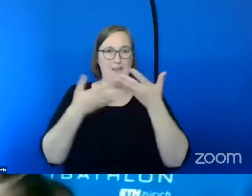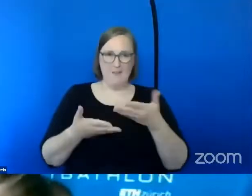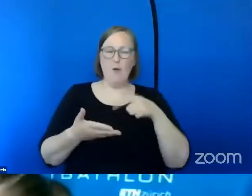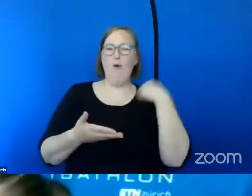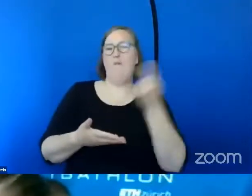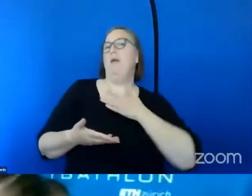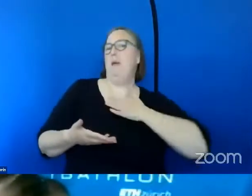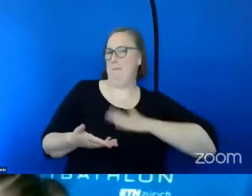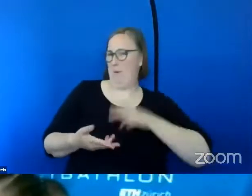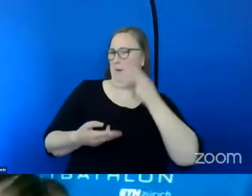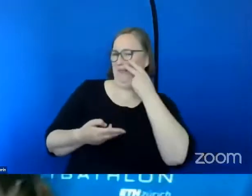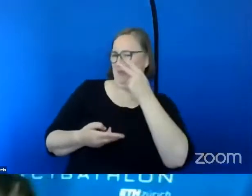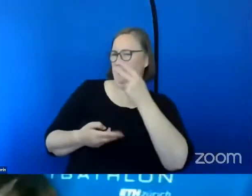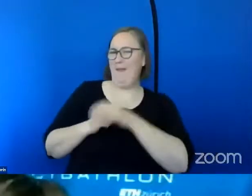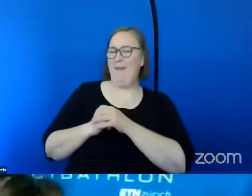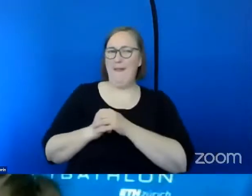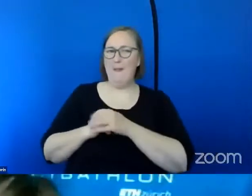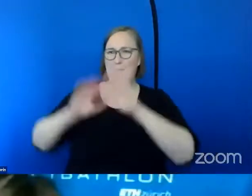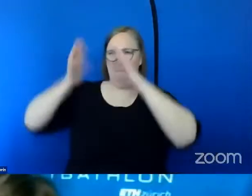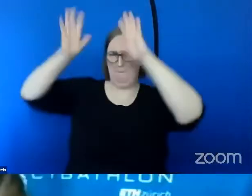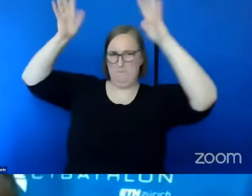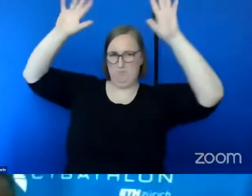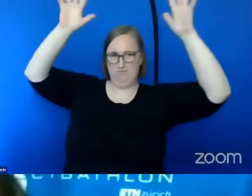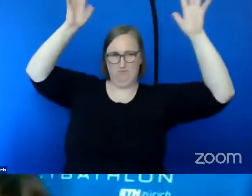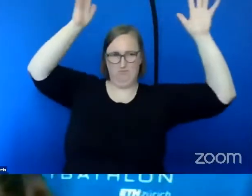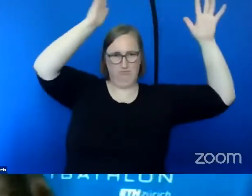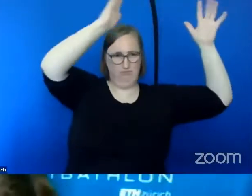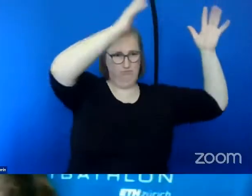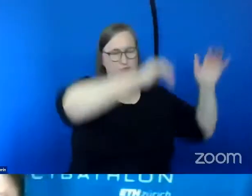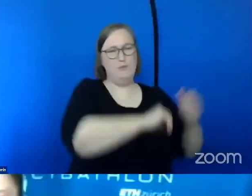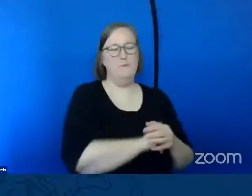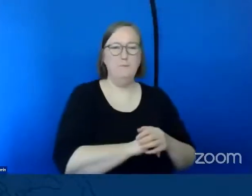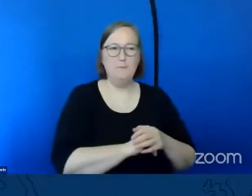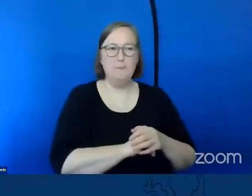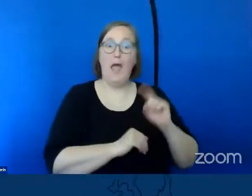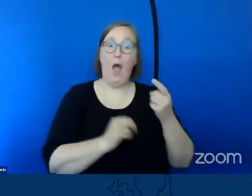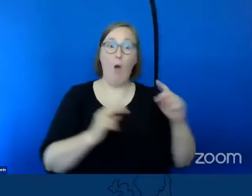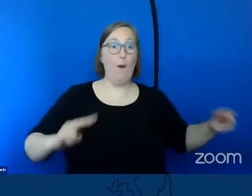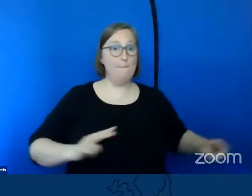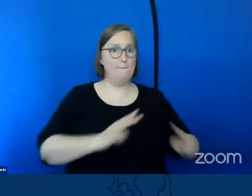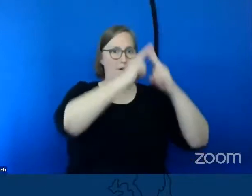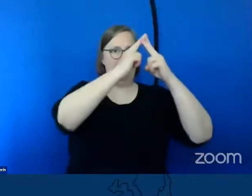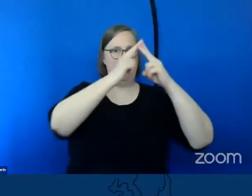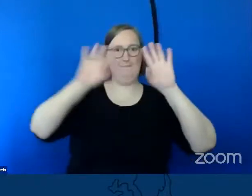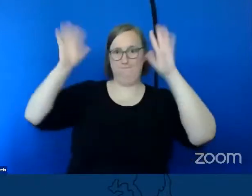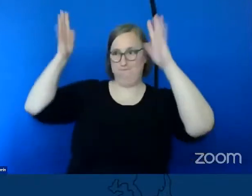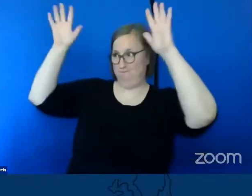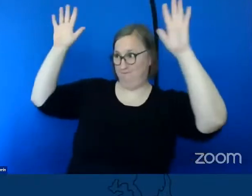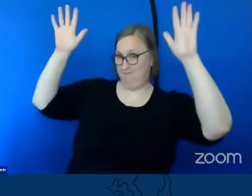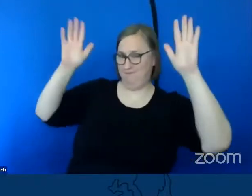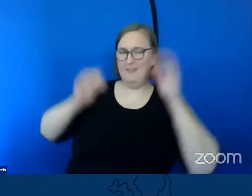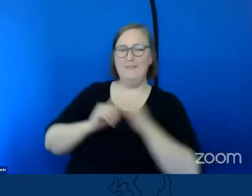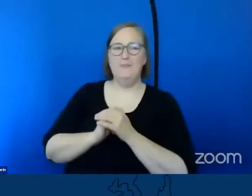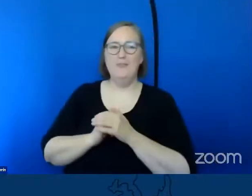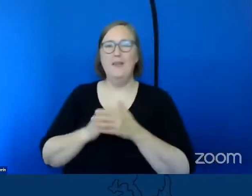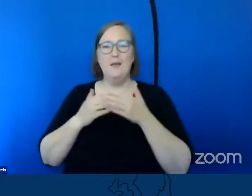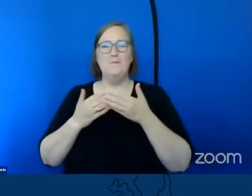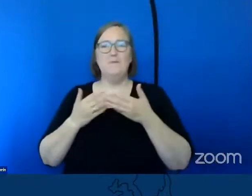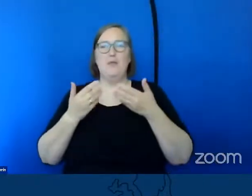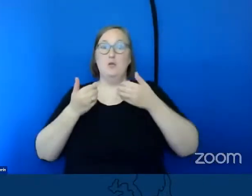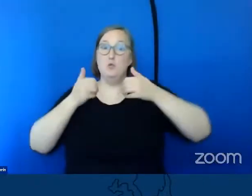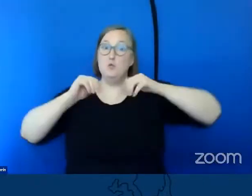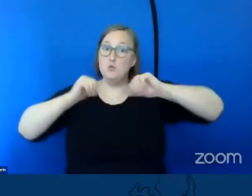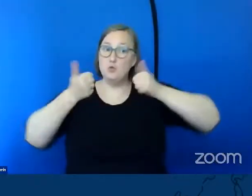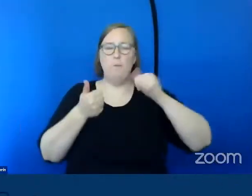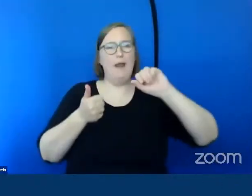minute. Our first time is on the board. Smart arm from the Sorbonne University in Paris, France. Go to the top of